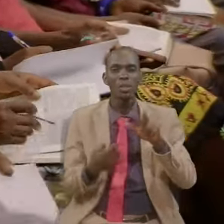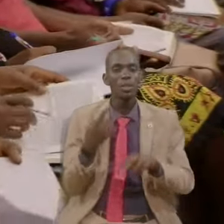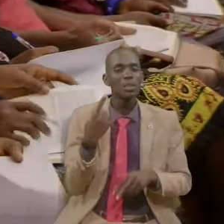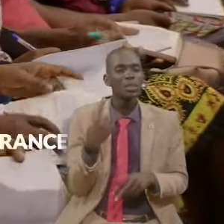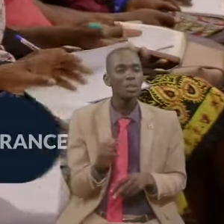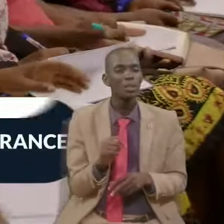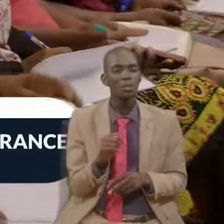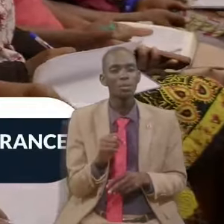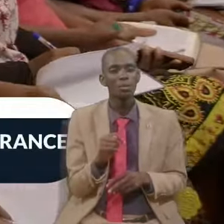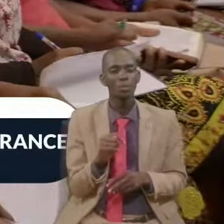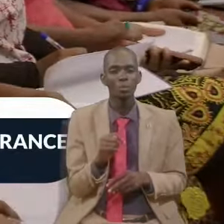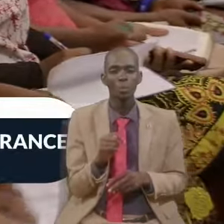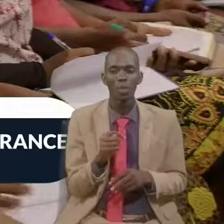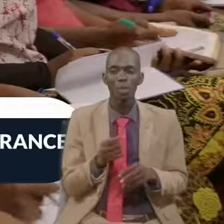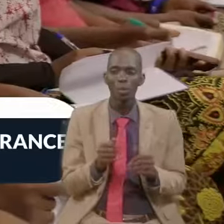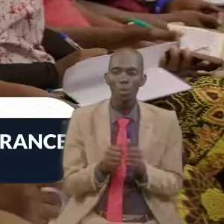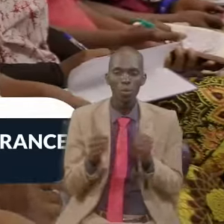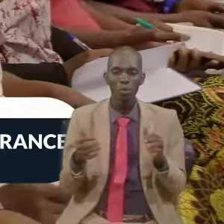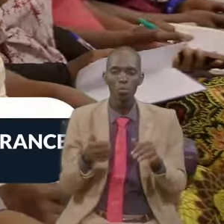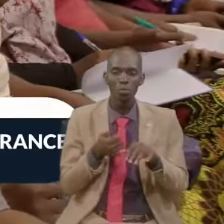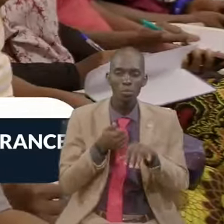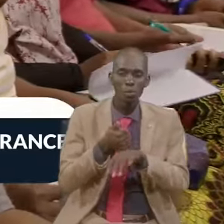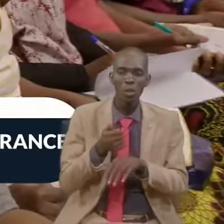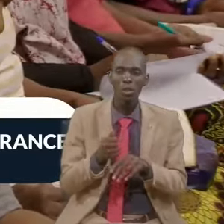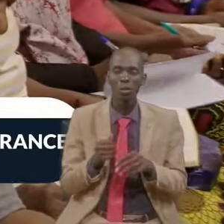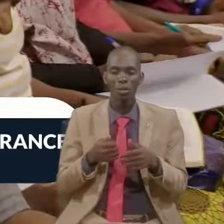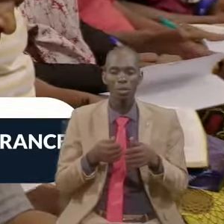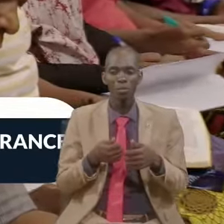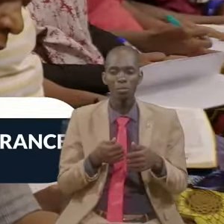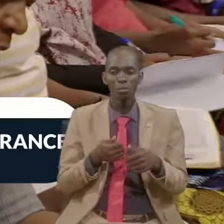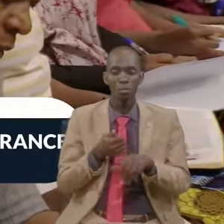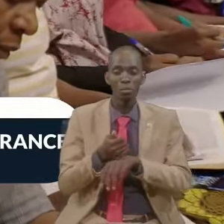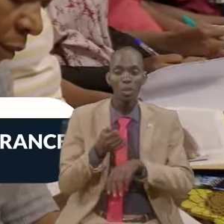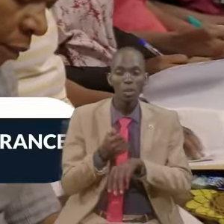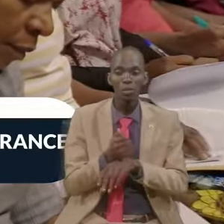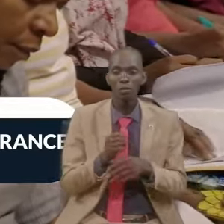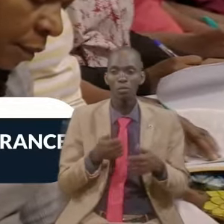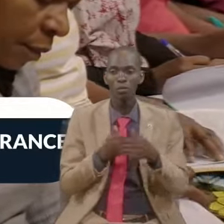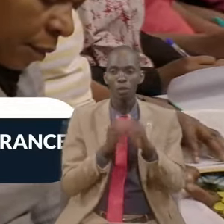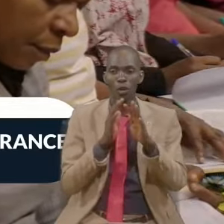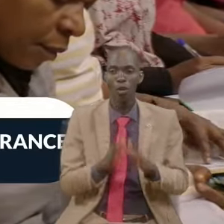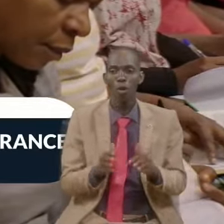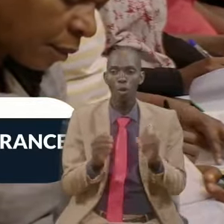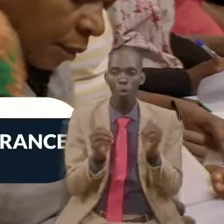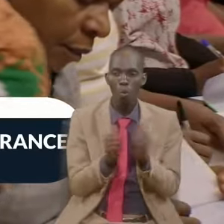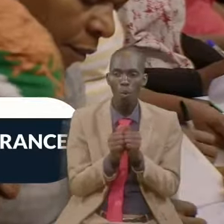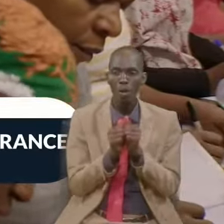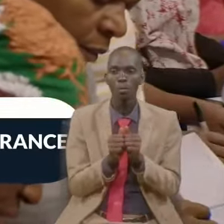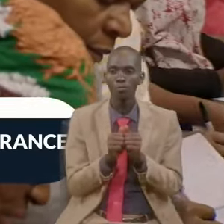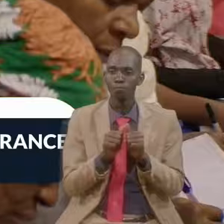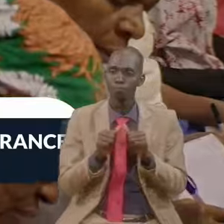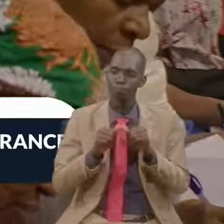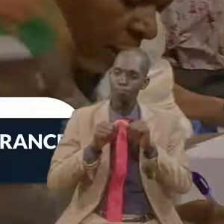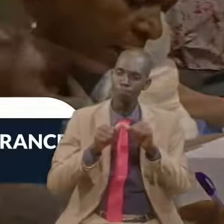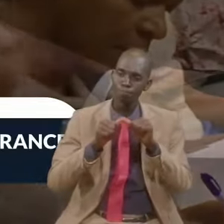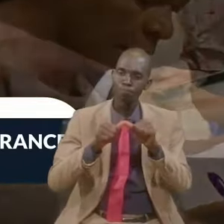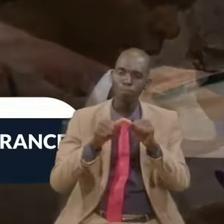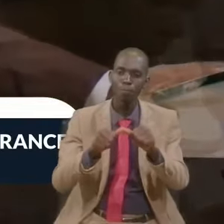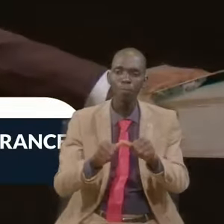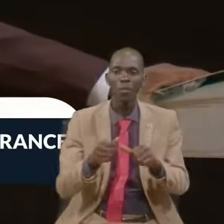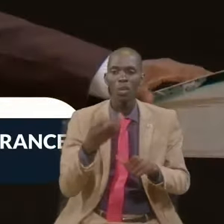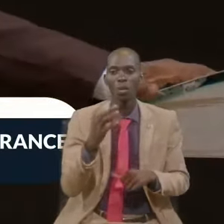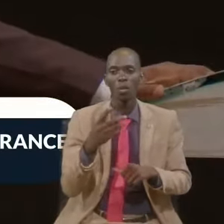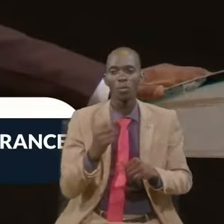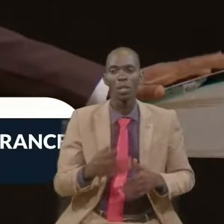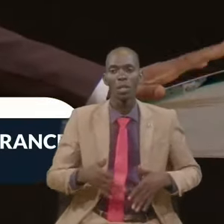blameless followers with perseverance of the life